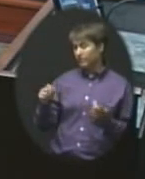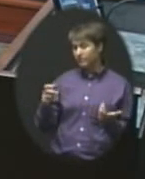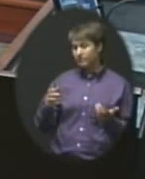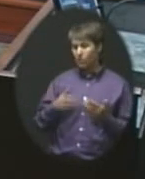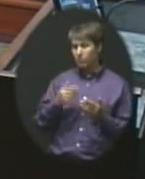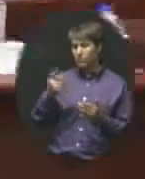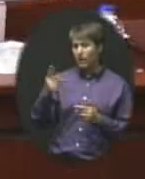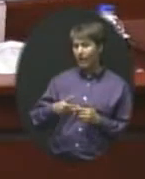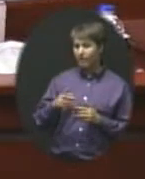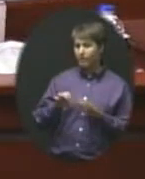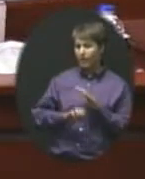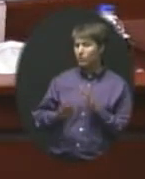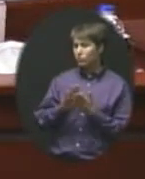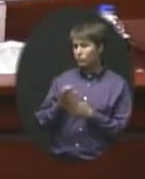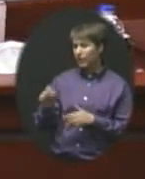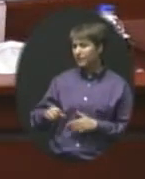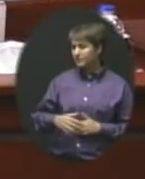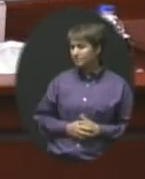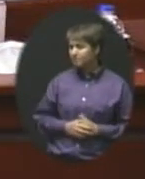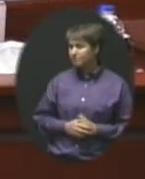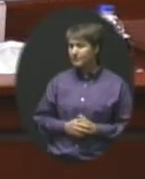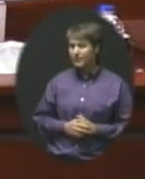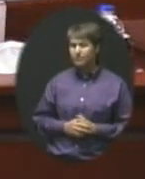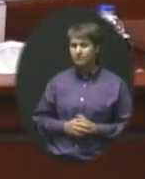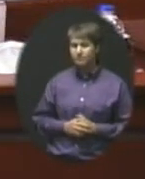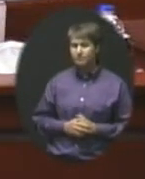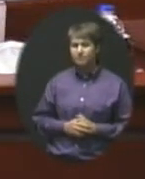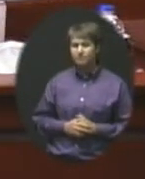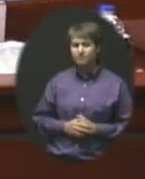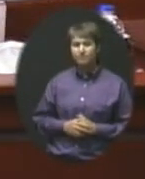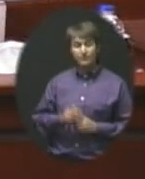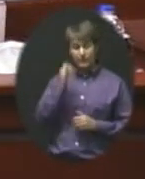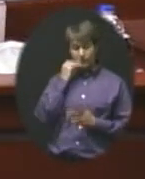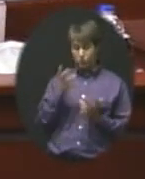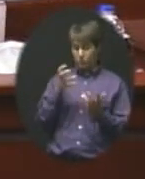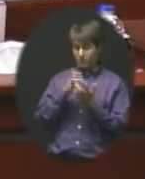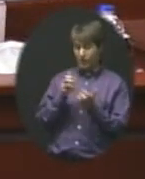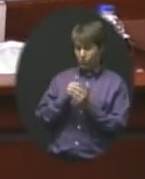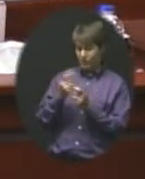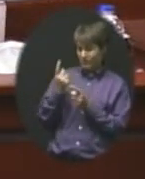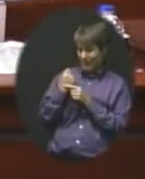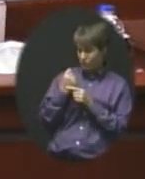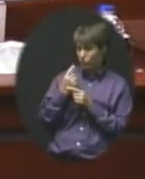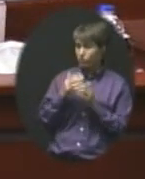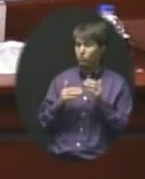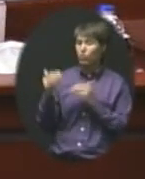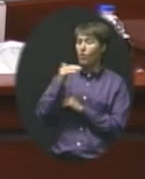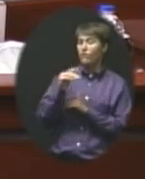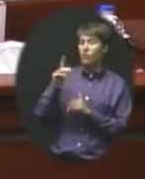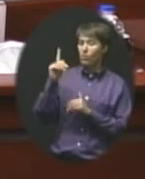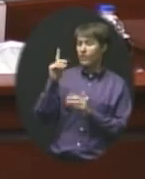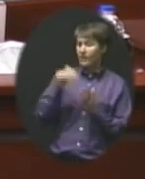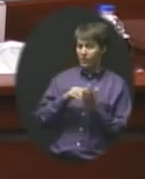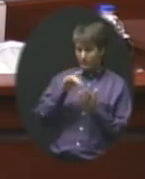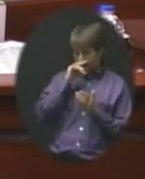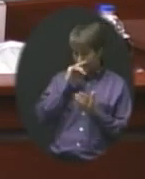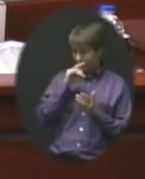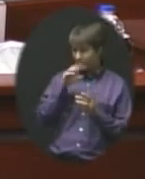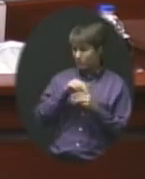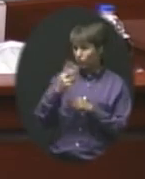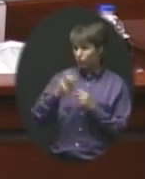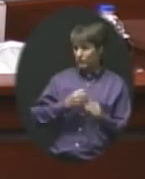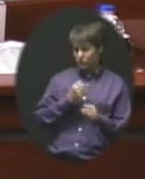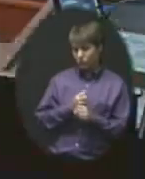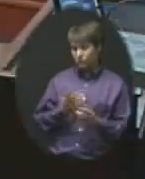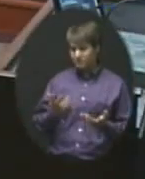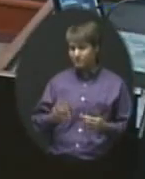Almost half of an elementary, you bet. Okay. Yeah. All right. And if you combine that with last year's, well over 1,000 kids in 2 years. Yeah.